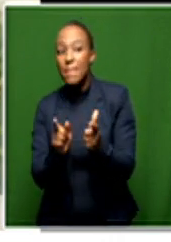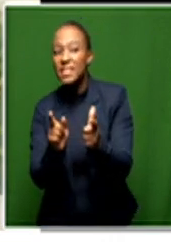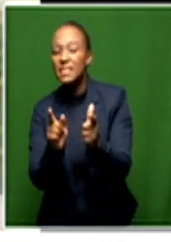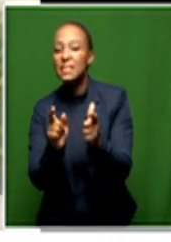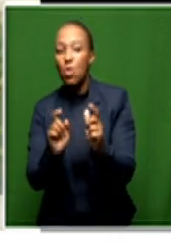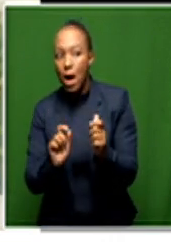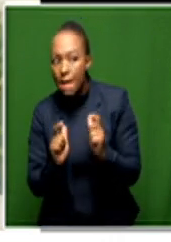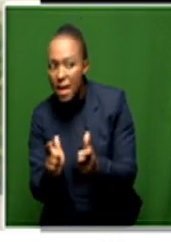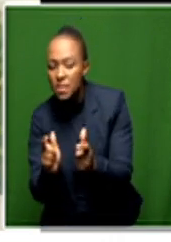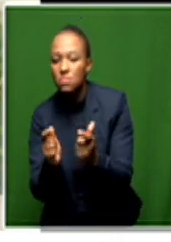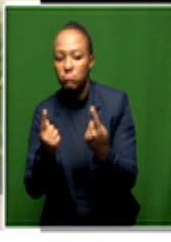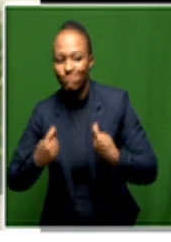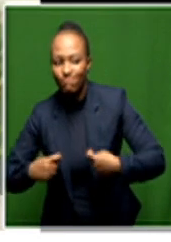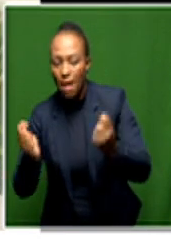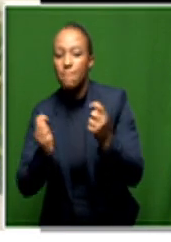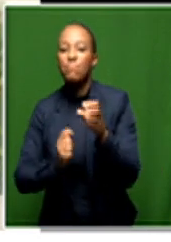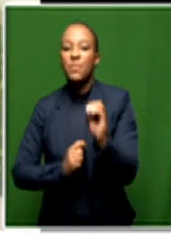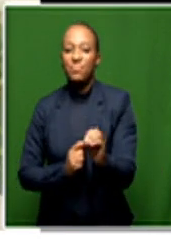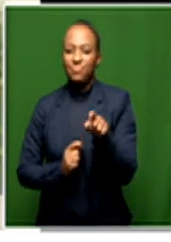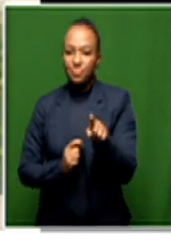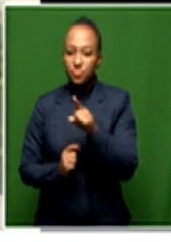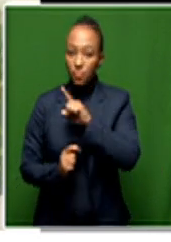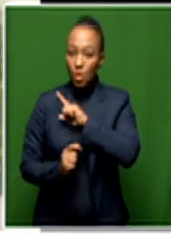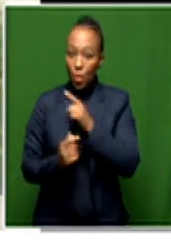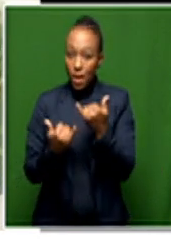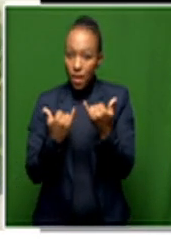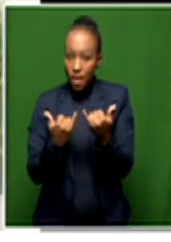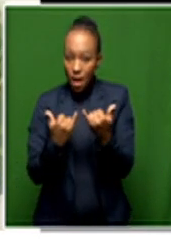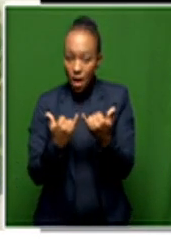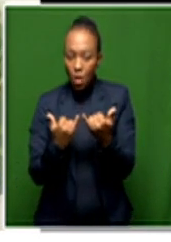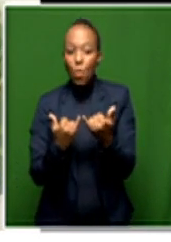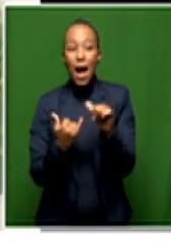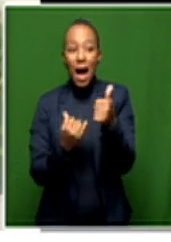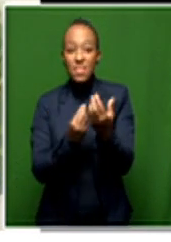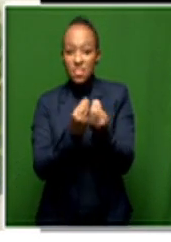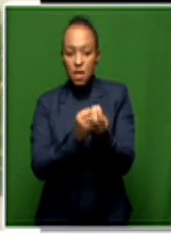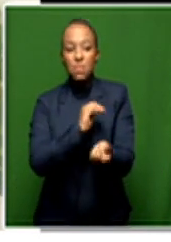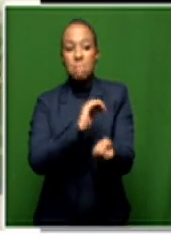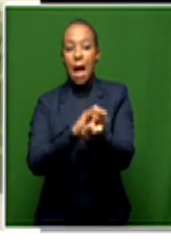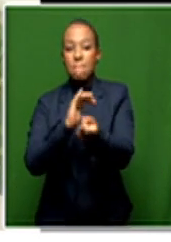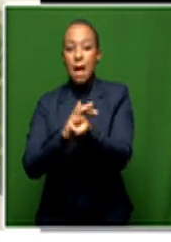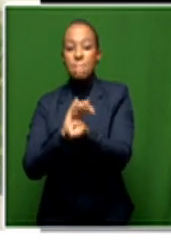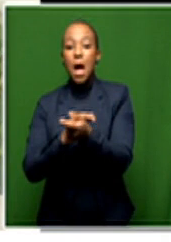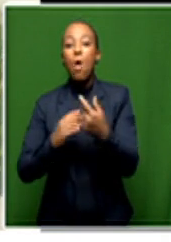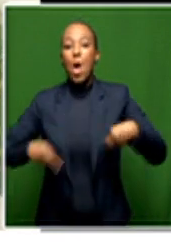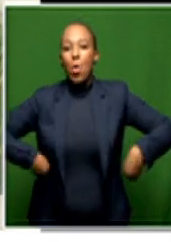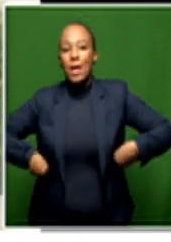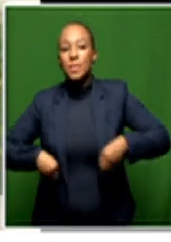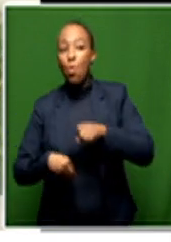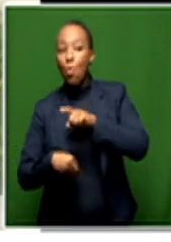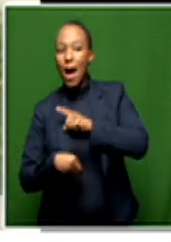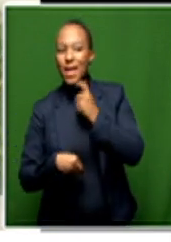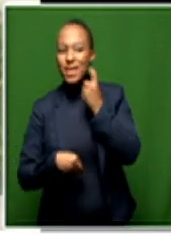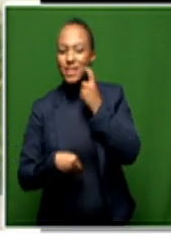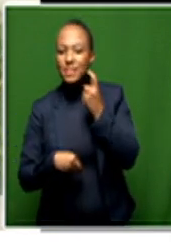spending protocols is what actually sets into motion to certain things being overlooked. And hence the call